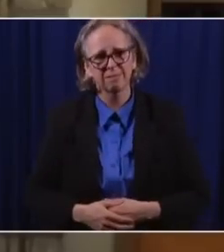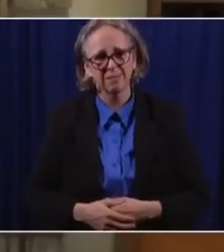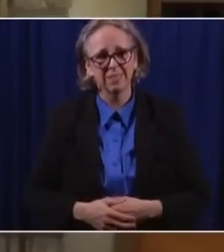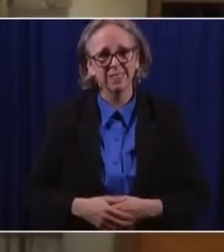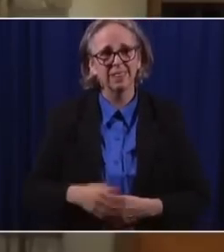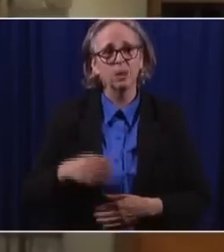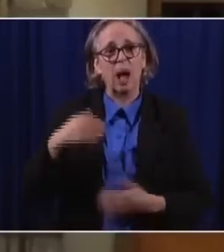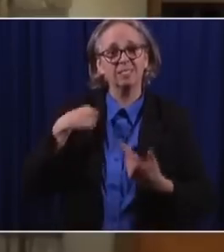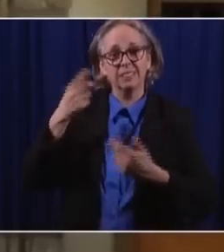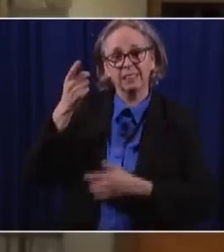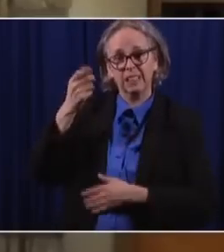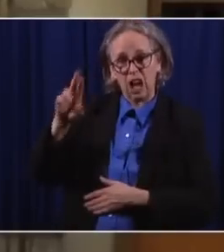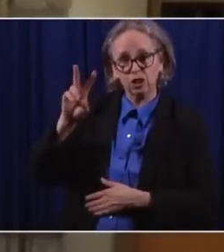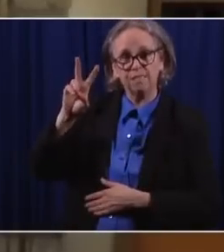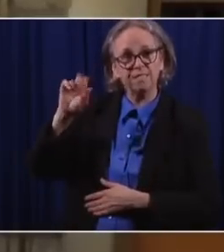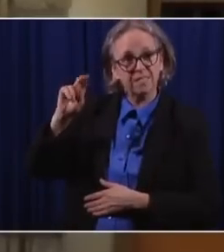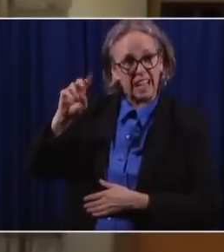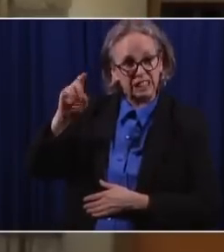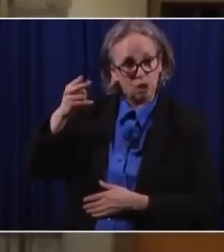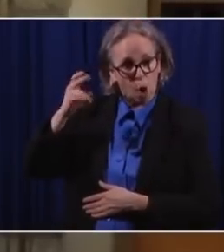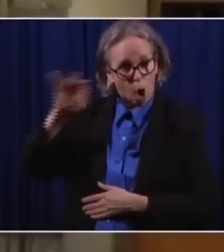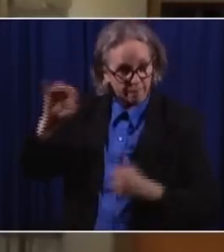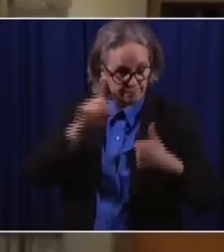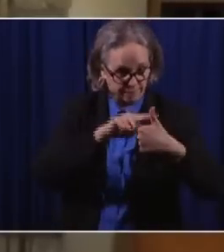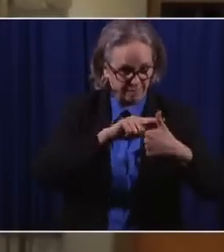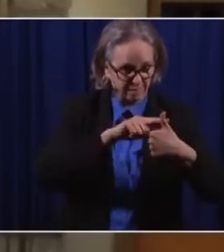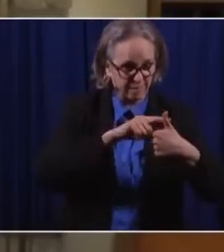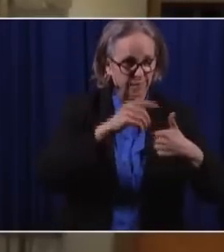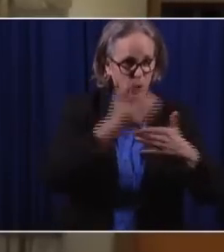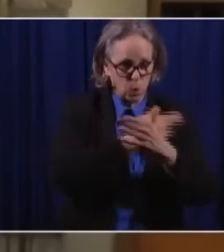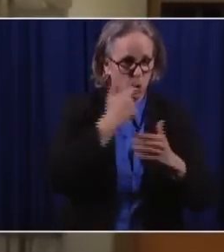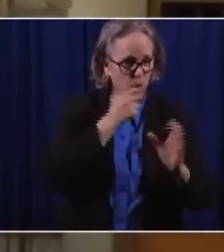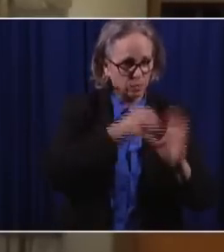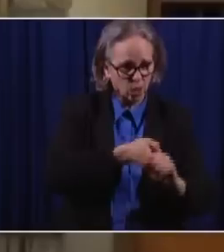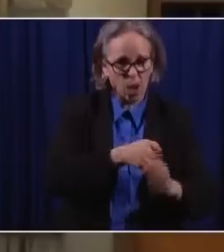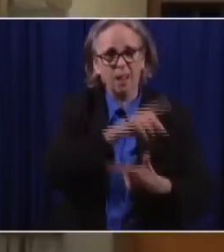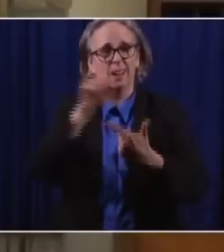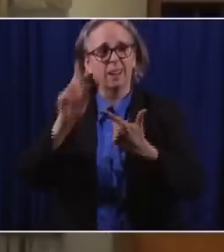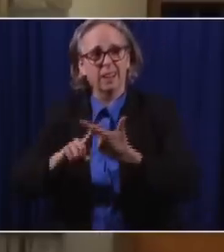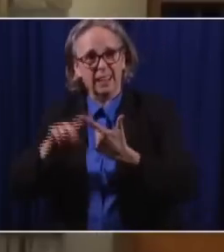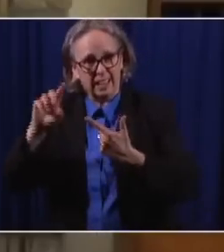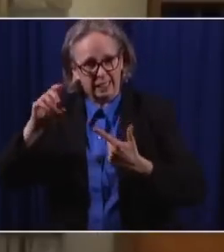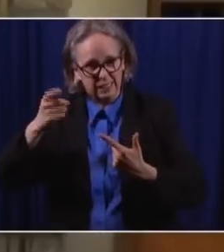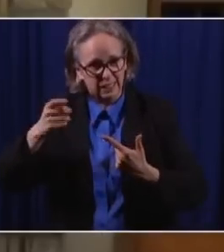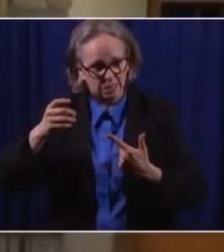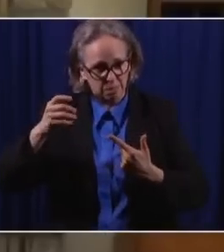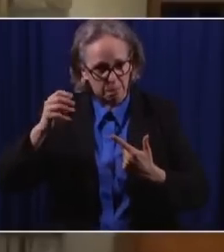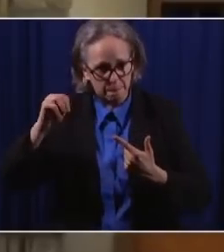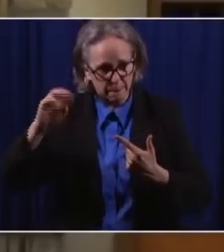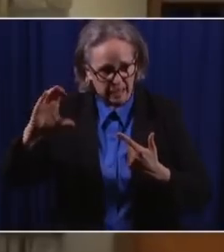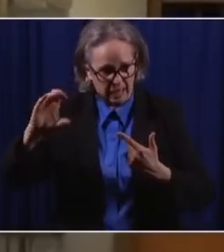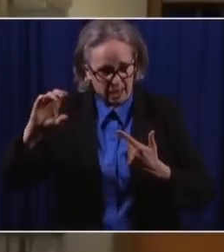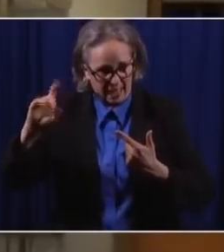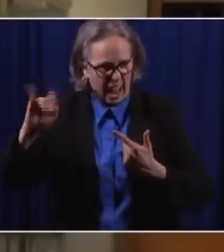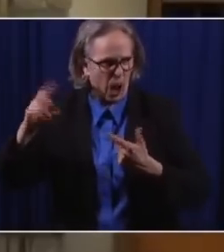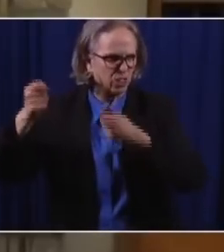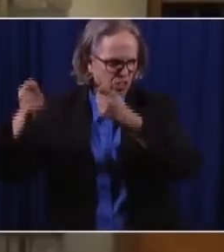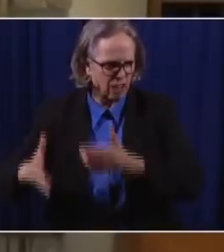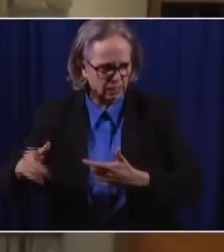will have both Lance Himes and Kathleen Madden on that team. Let me start